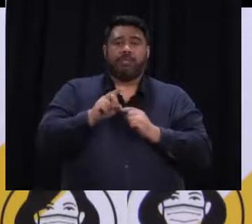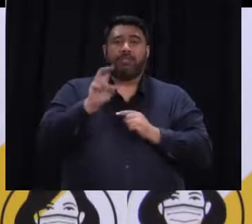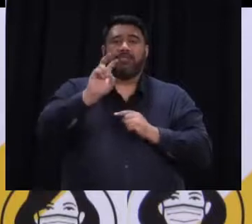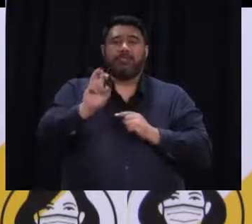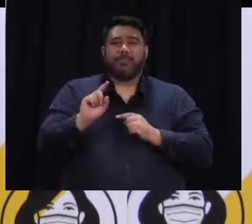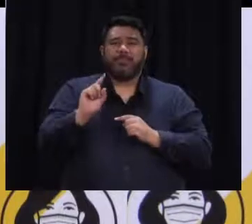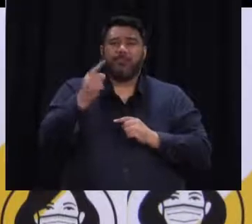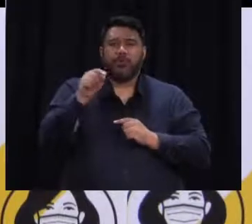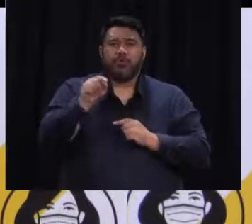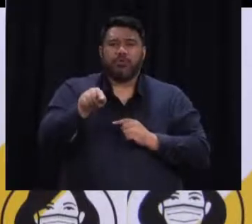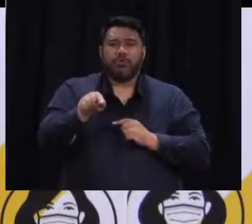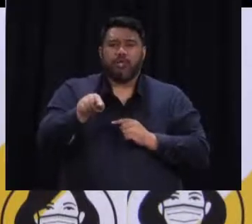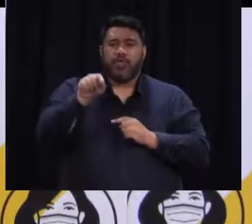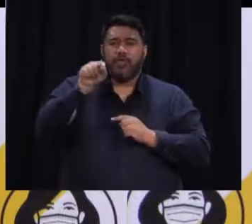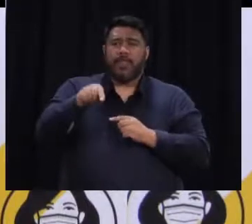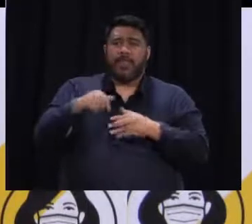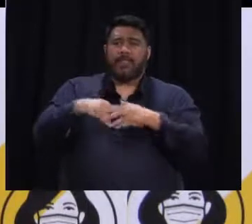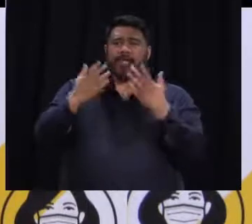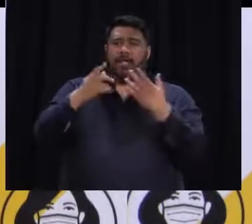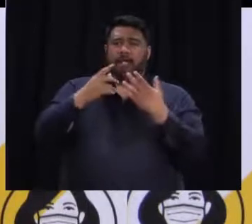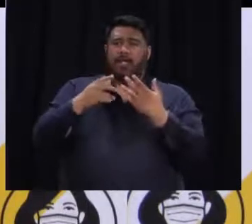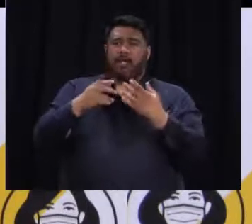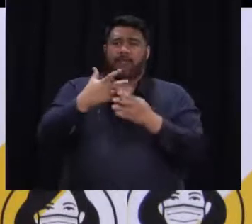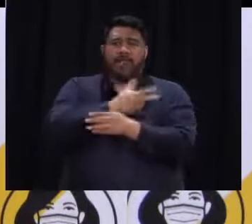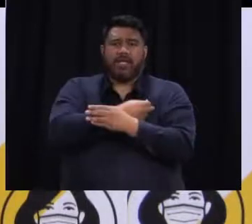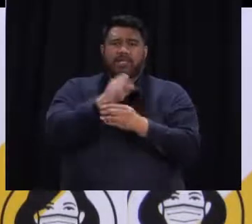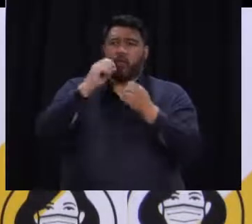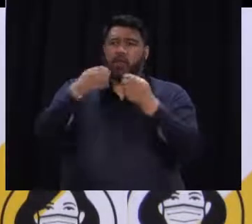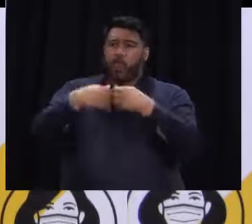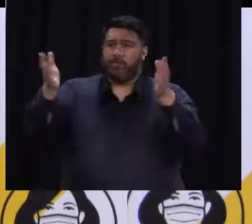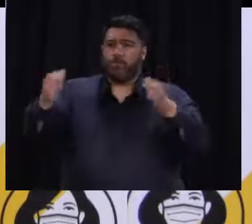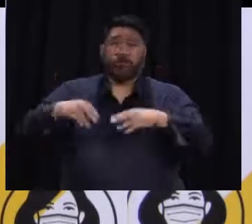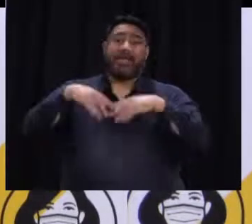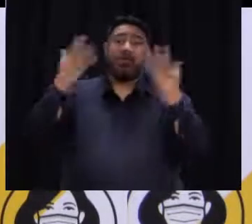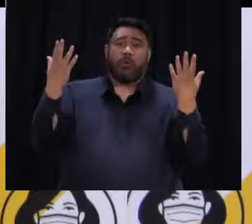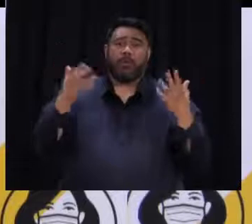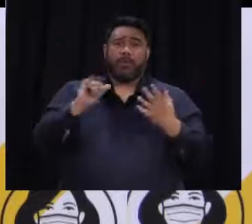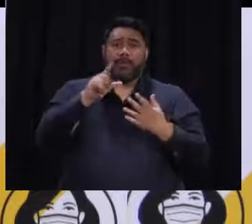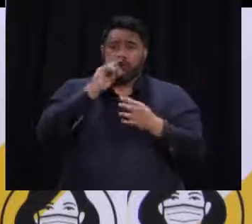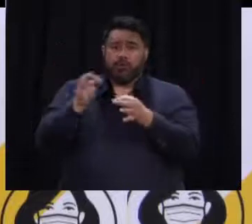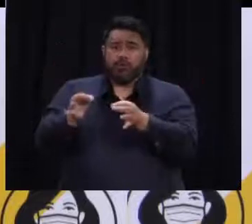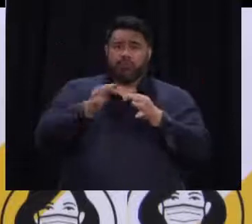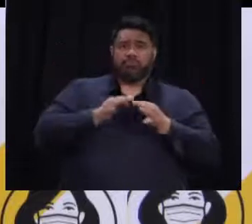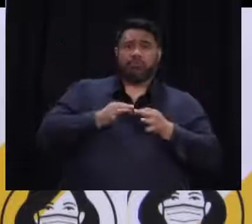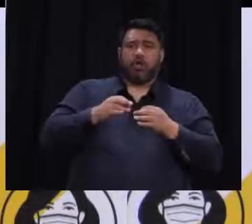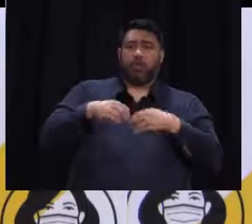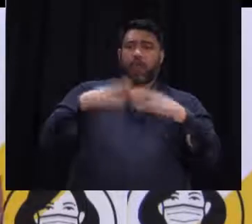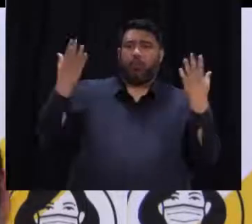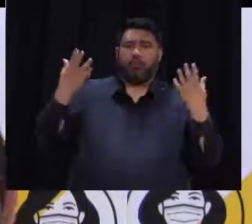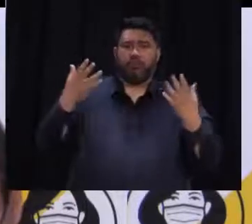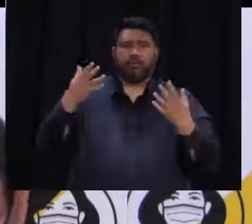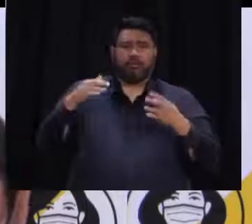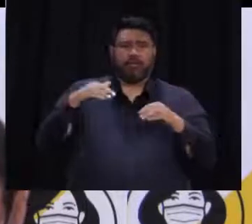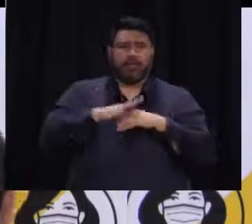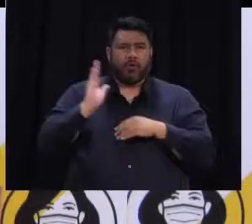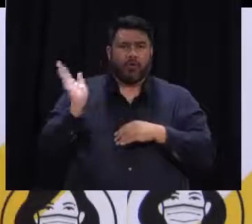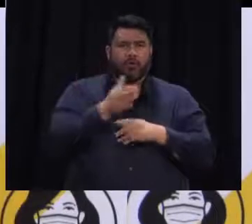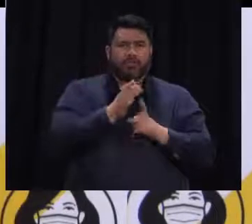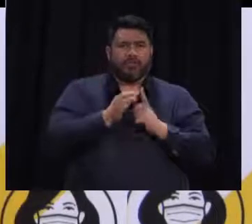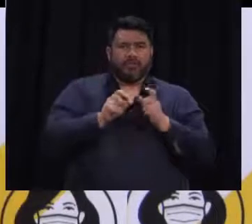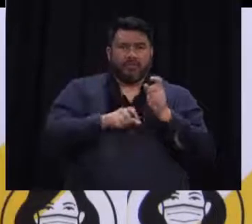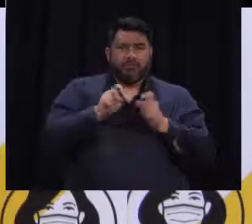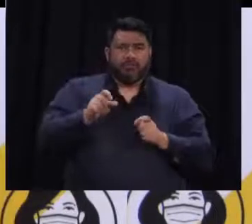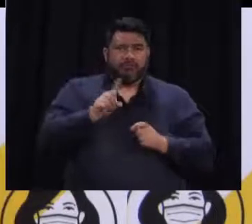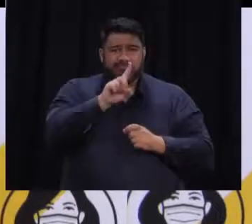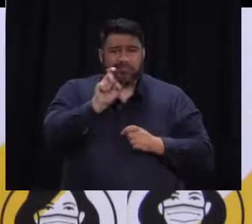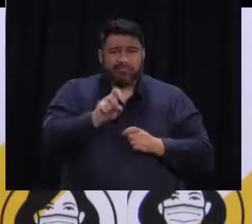seems they're the ones impacted by this outbreak? Yes, so on the latter, no thought at this stage to bring the 1 September date forward,